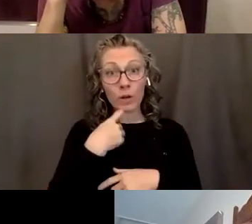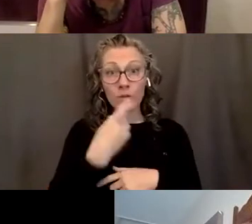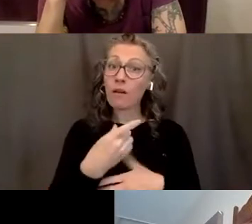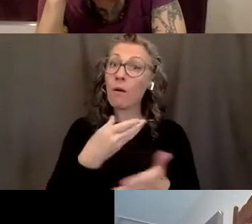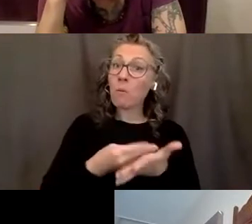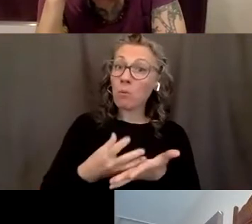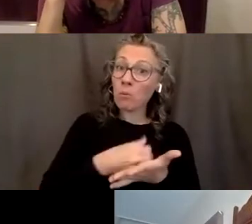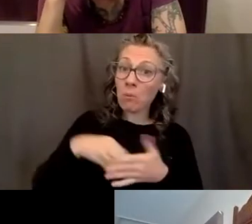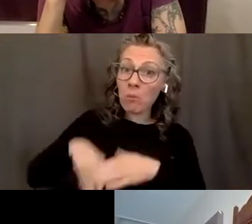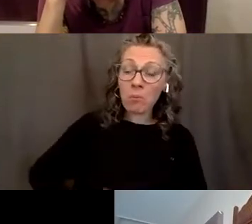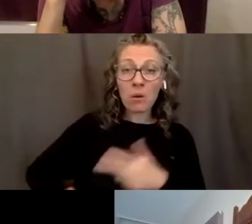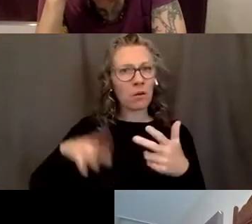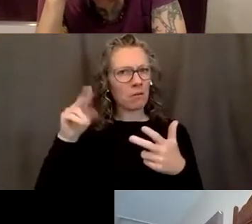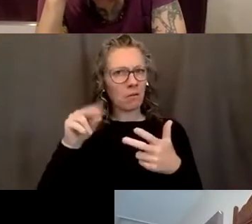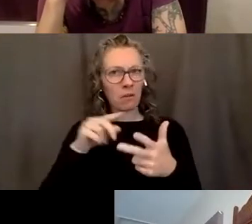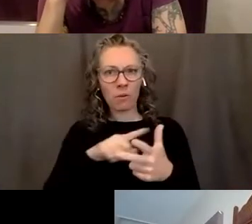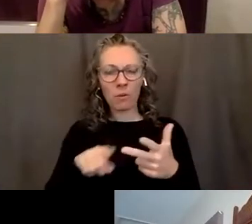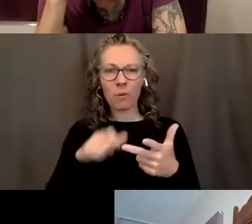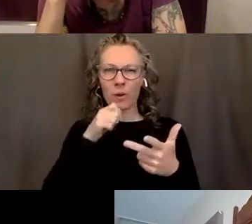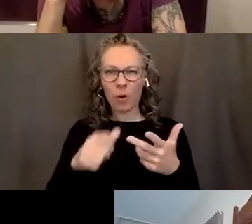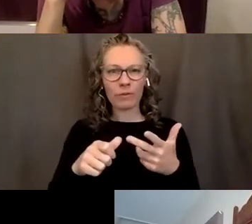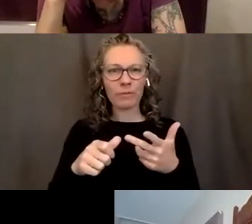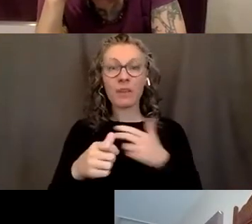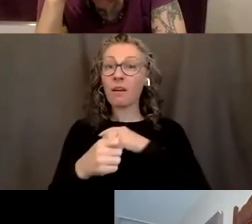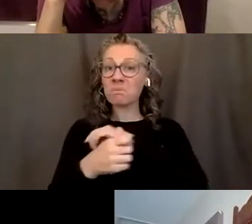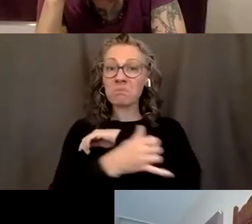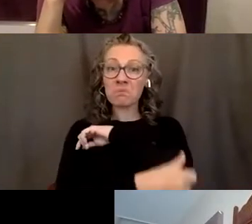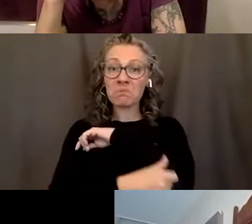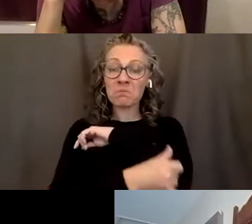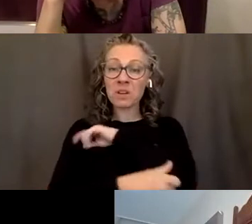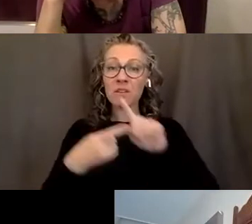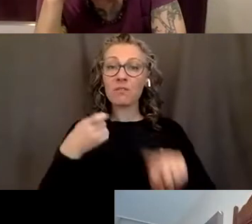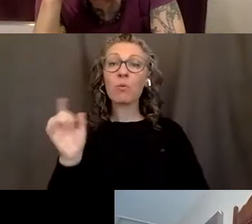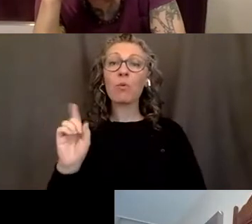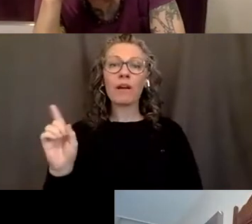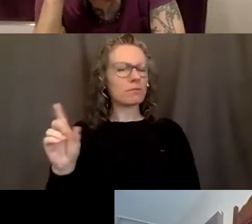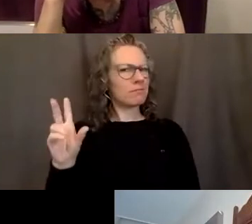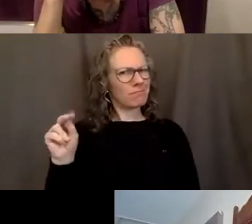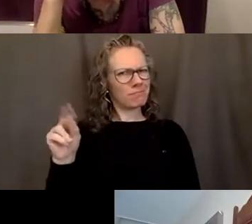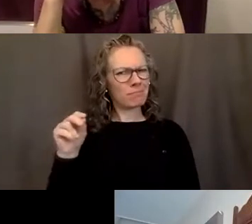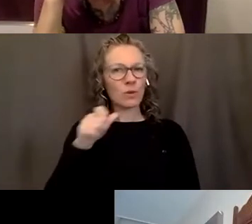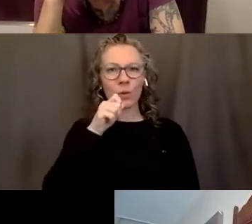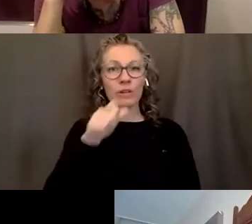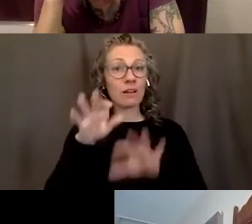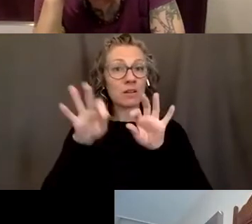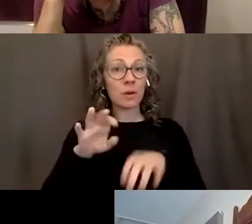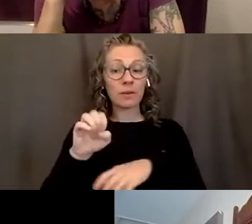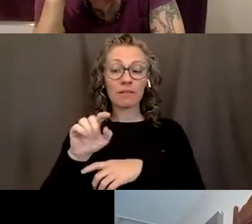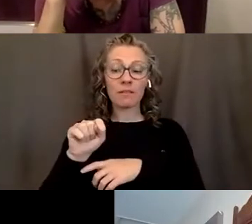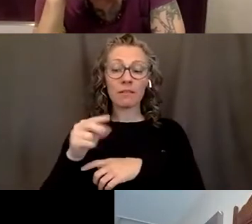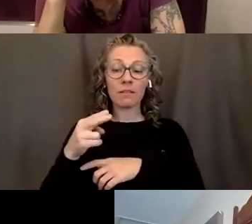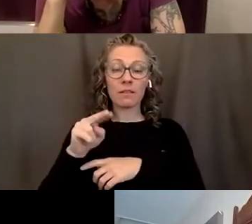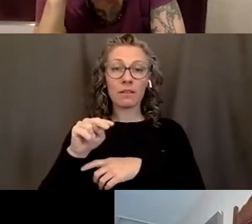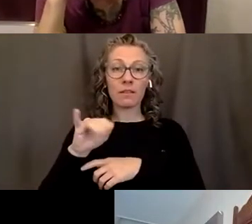not saying what country they're from necessarily. We're certainly not saying what ethnicity they are or